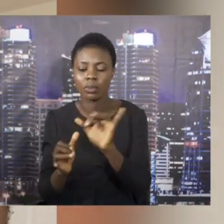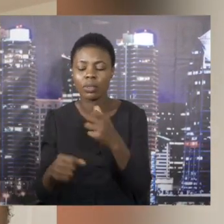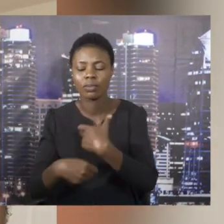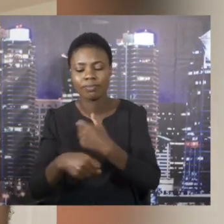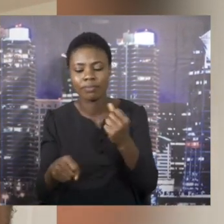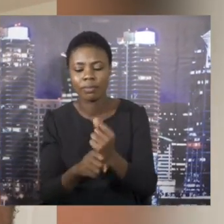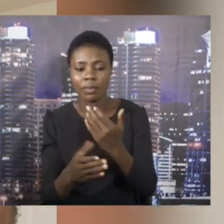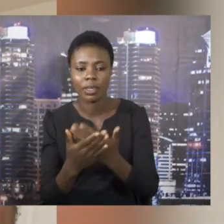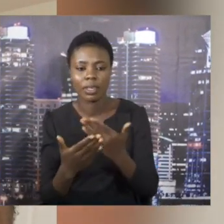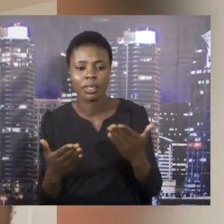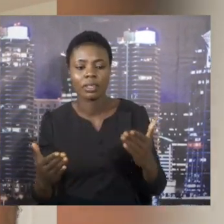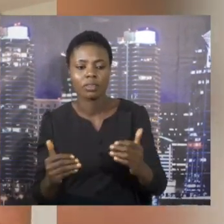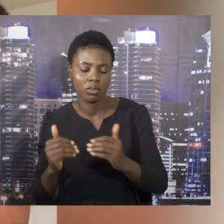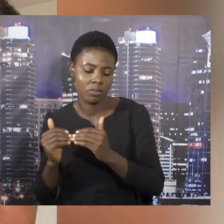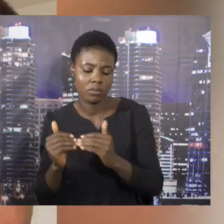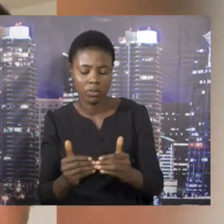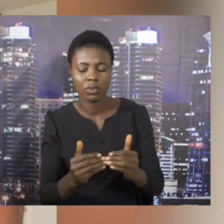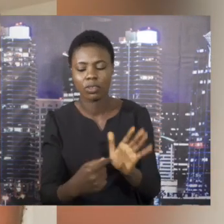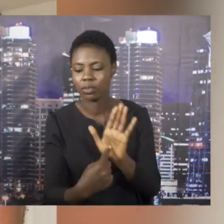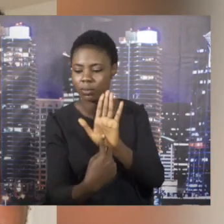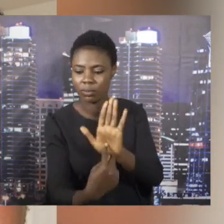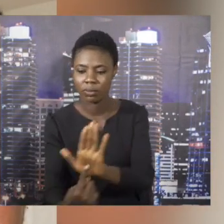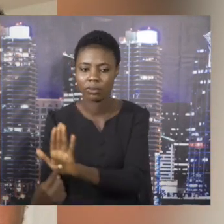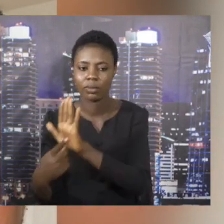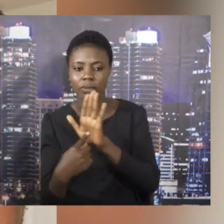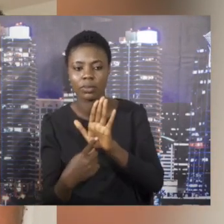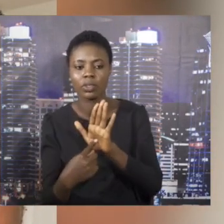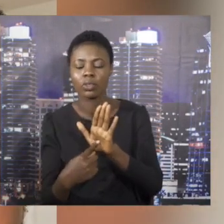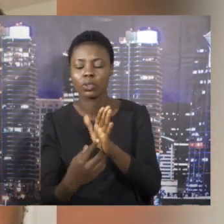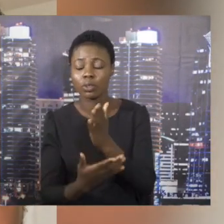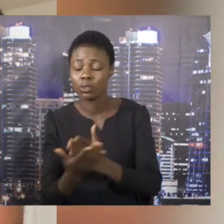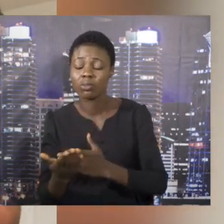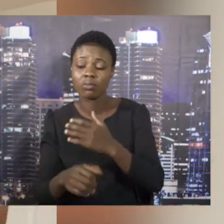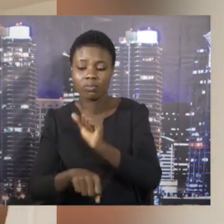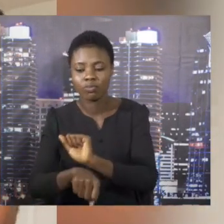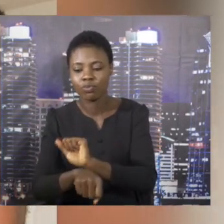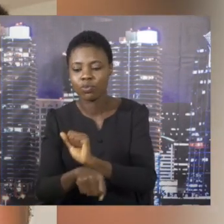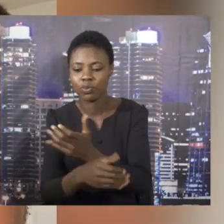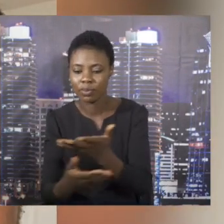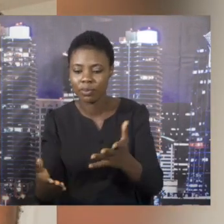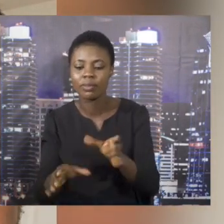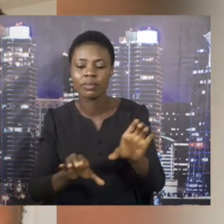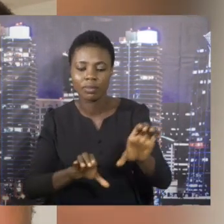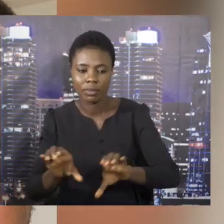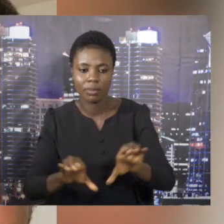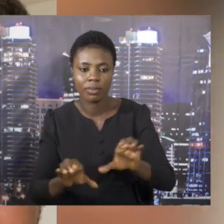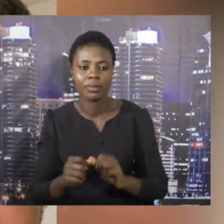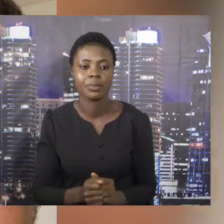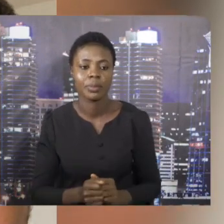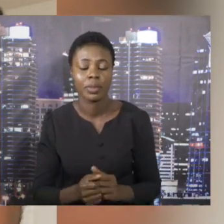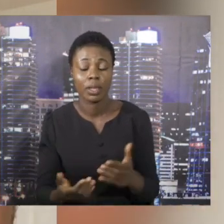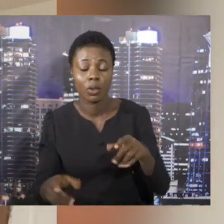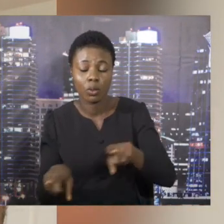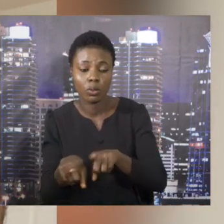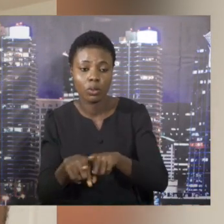be able to come forward to present something they be able to work on as a team. And the art of putting things